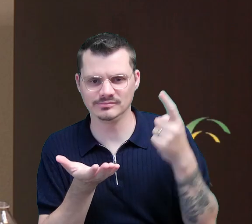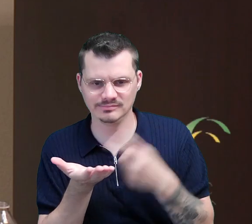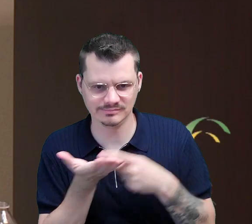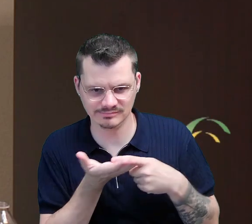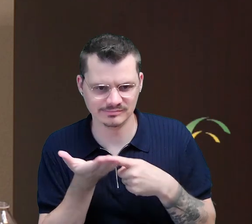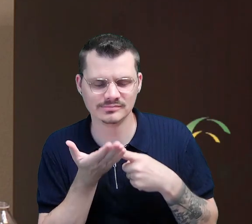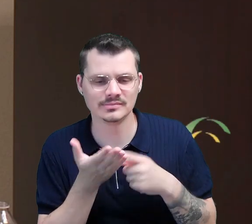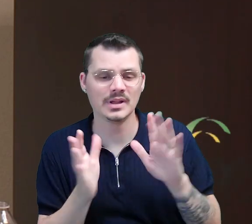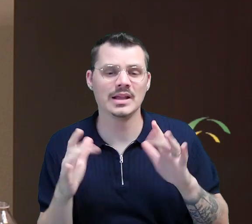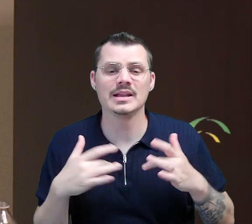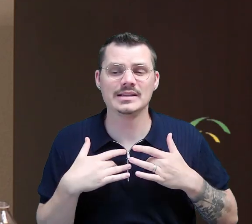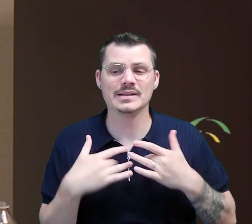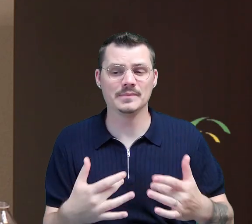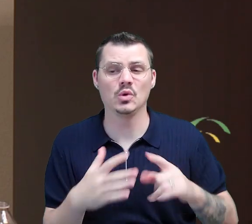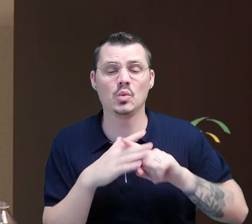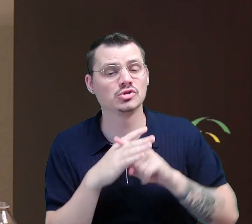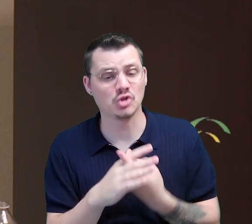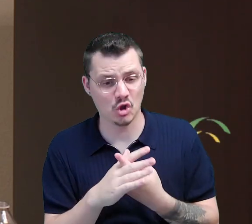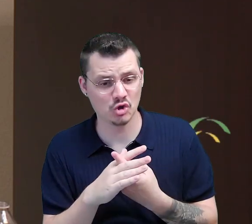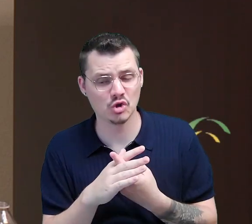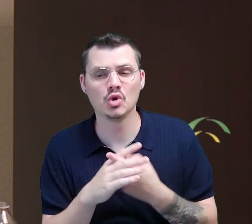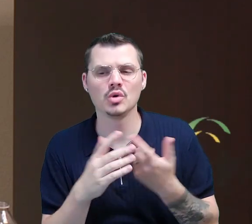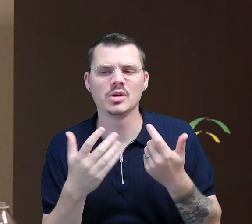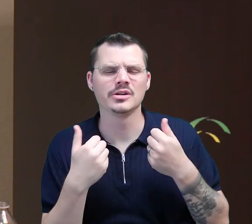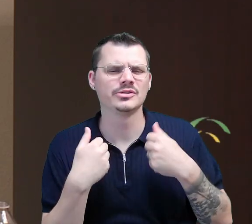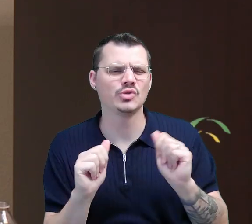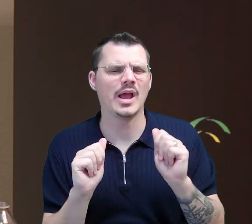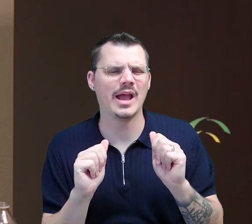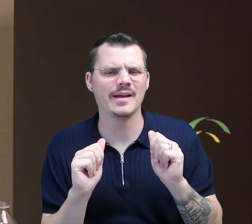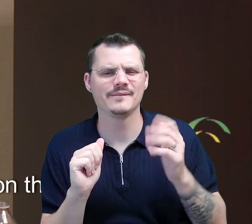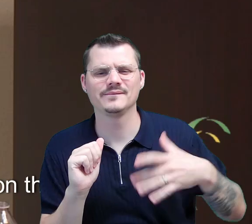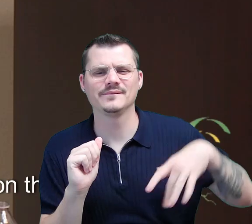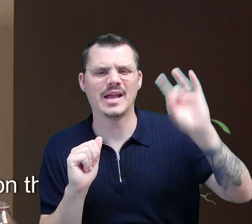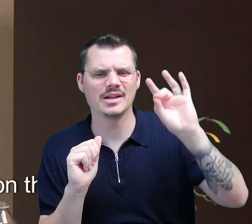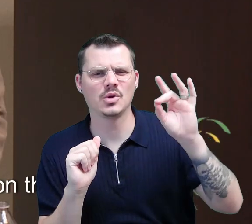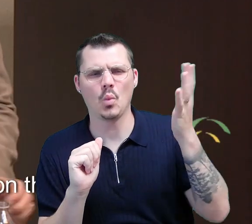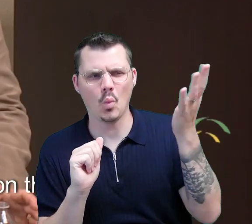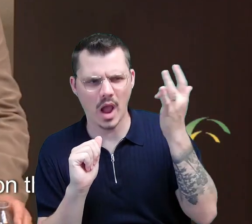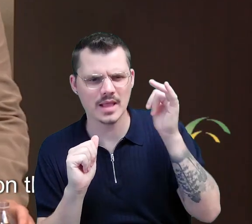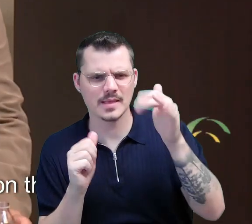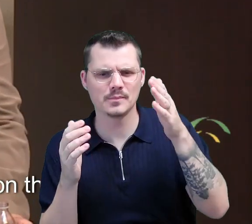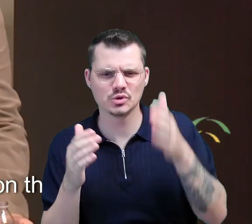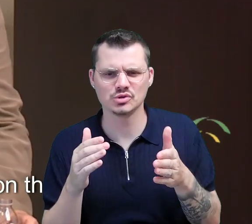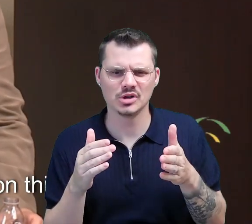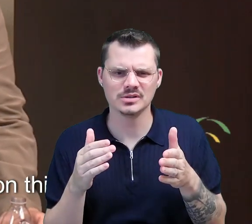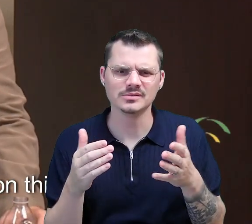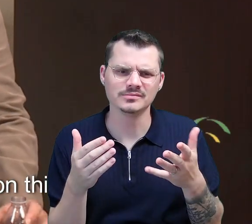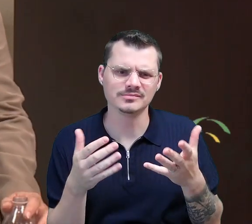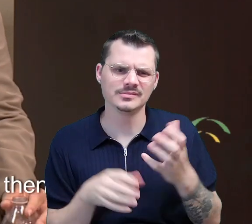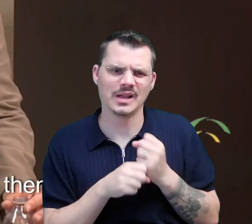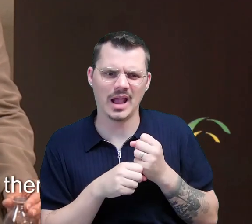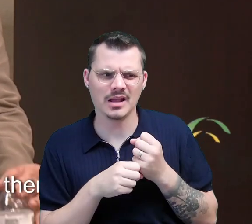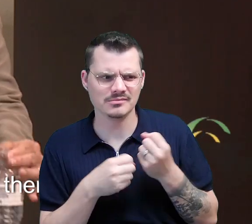discussion. I typically will start by trying to find out why it is the person ended up on